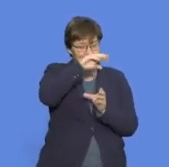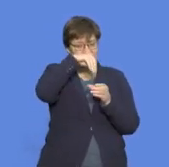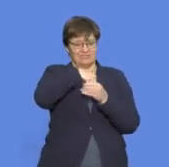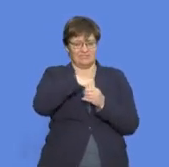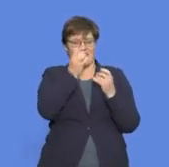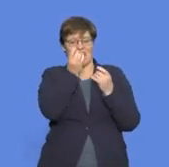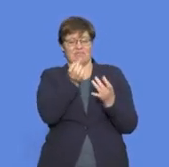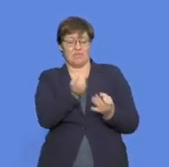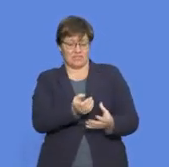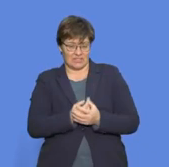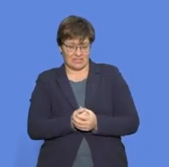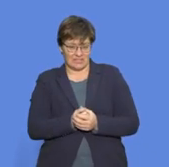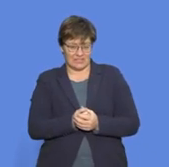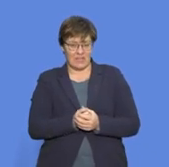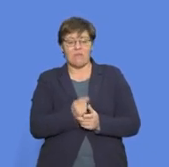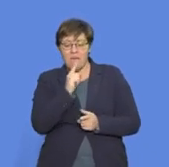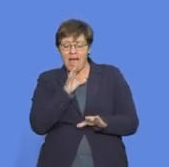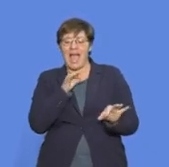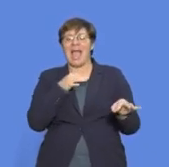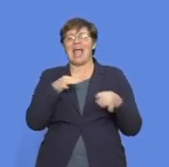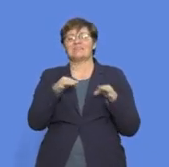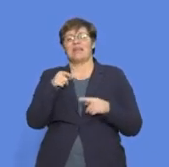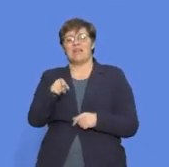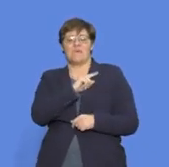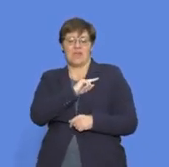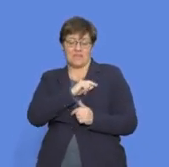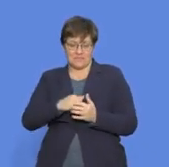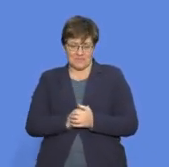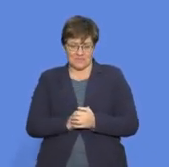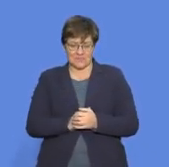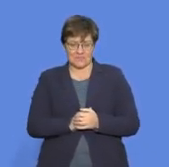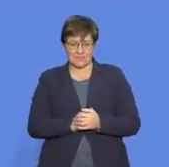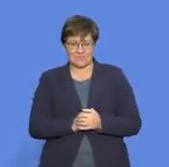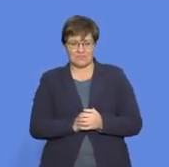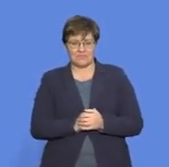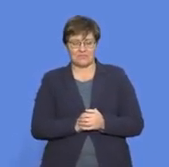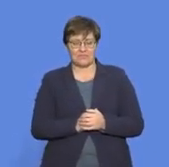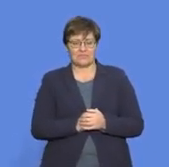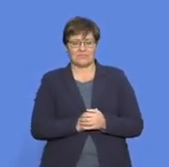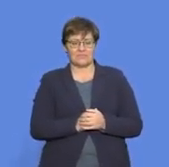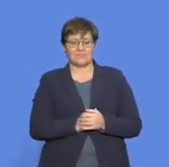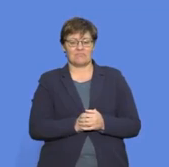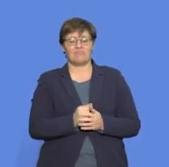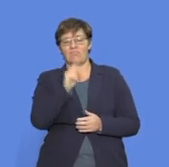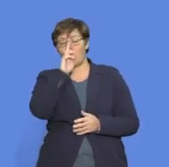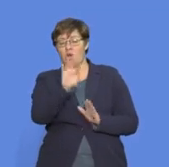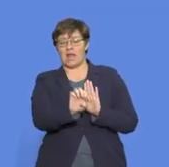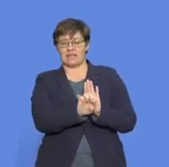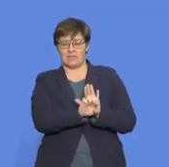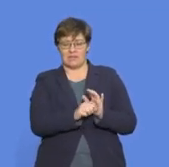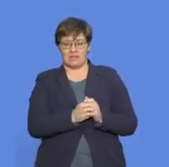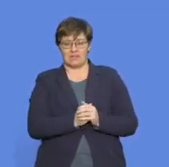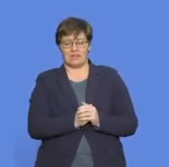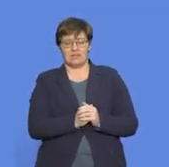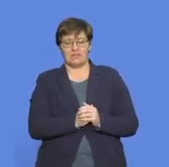information that substantiates that explanation. All right, so let's have a look at an example. If we look at